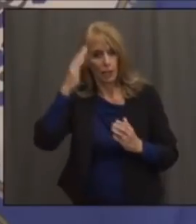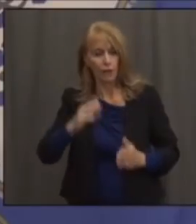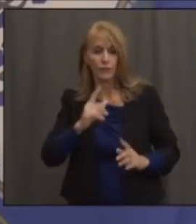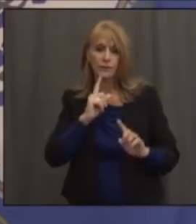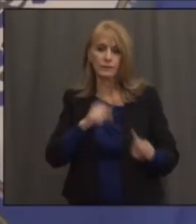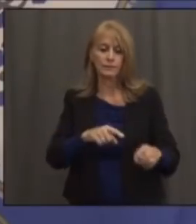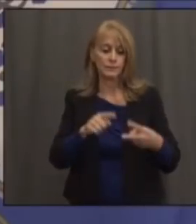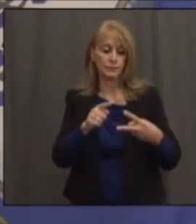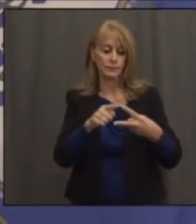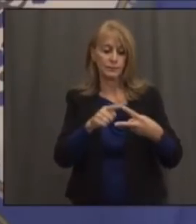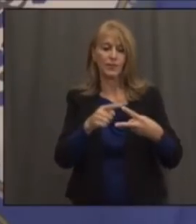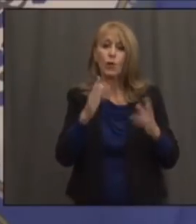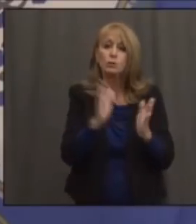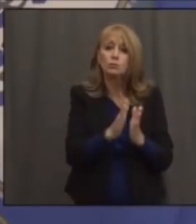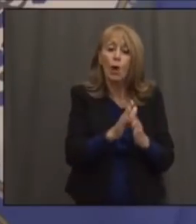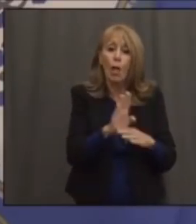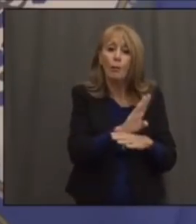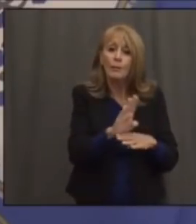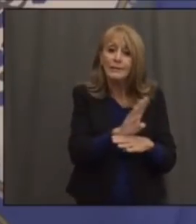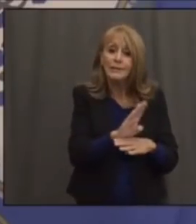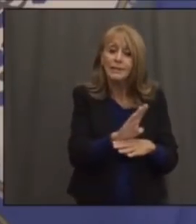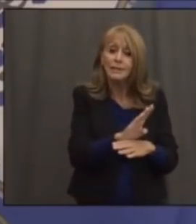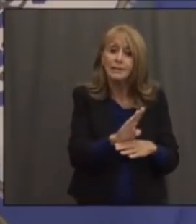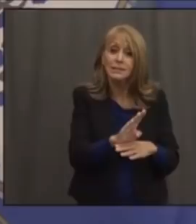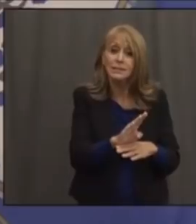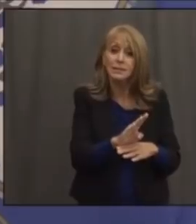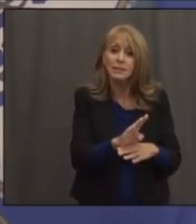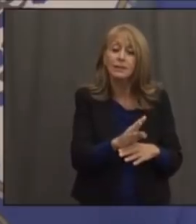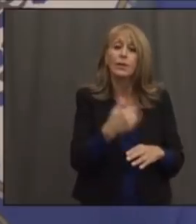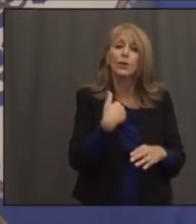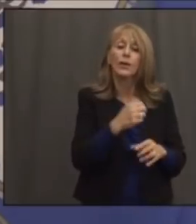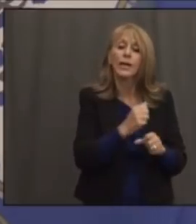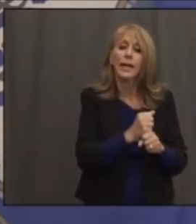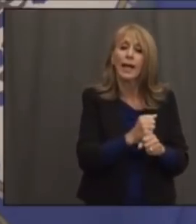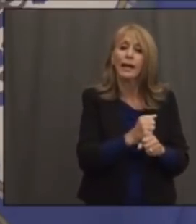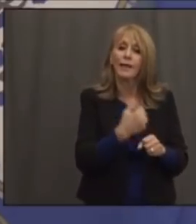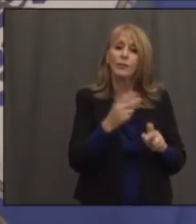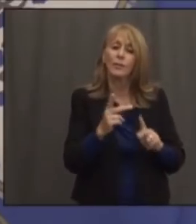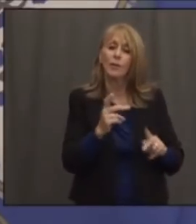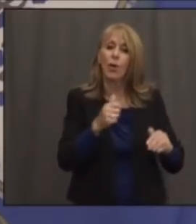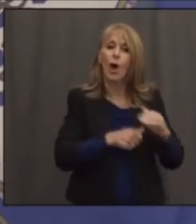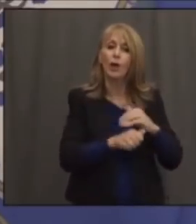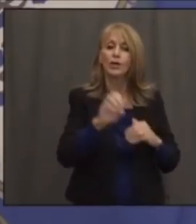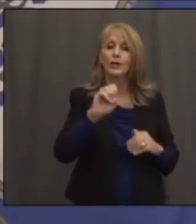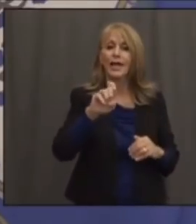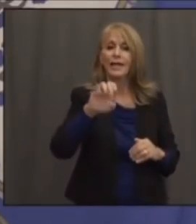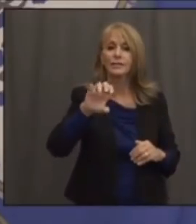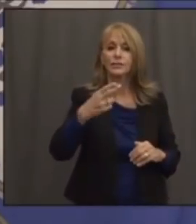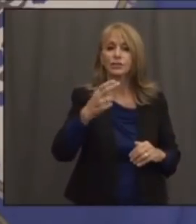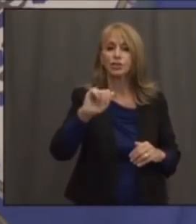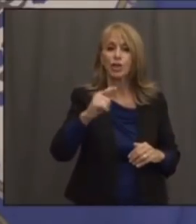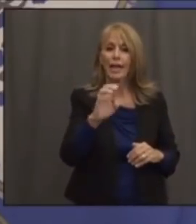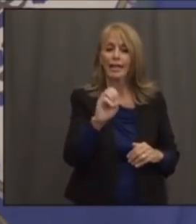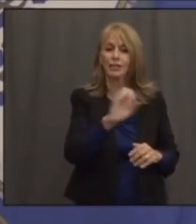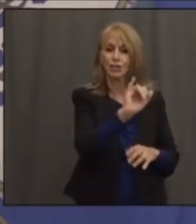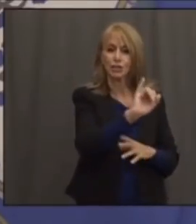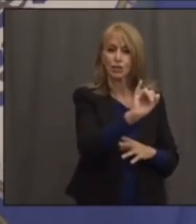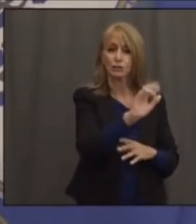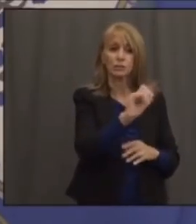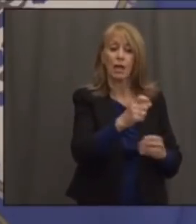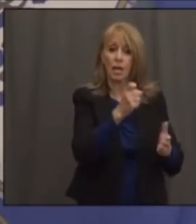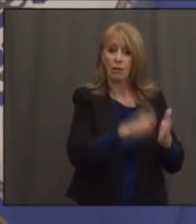very smallest businesses, they may find we can create an account where their folks go on the exchange, which, as you know, costs